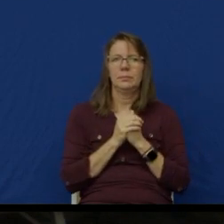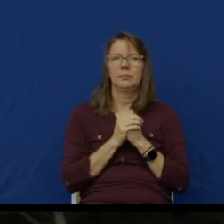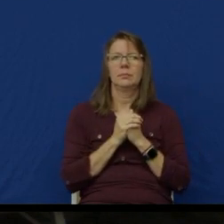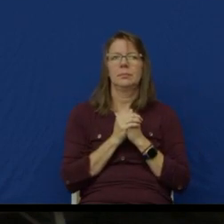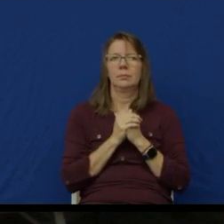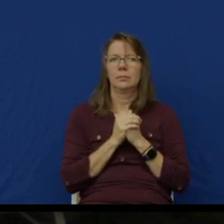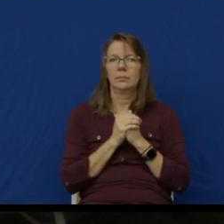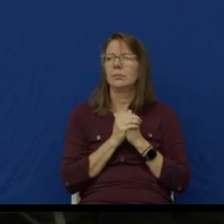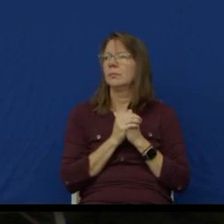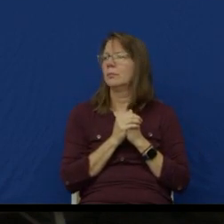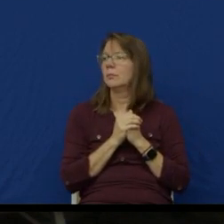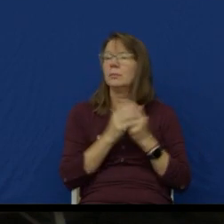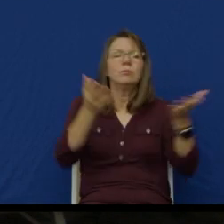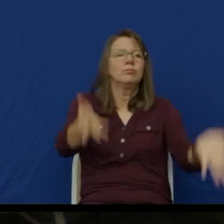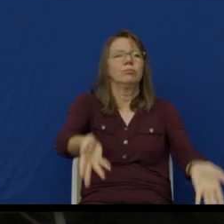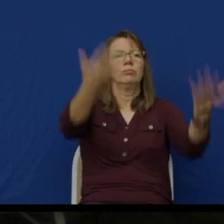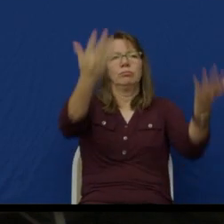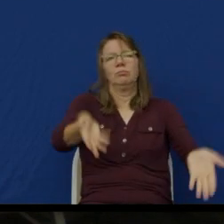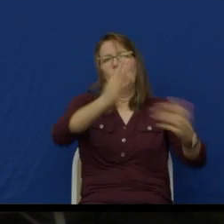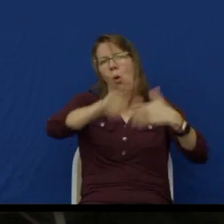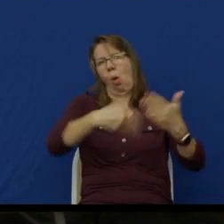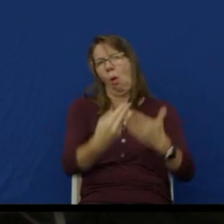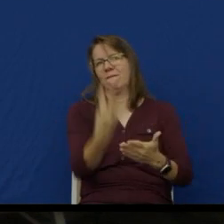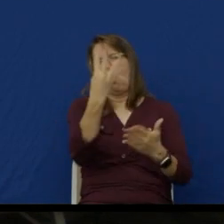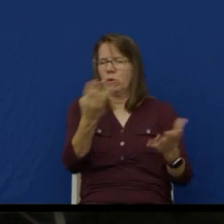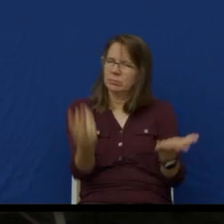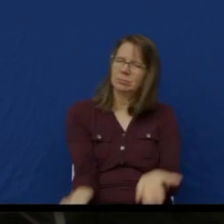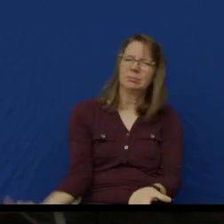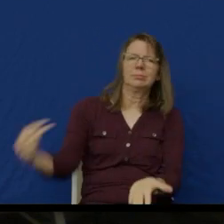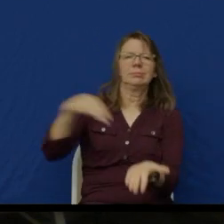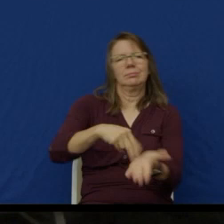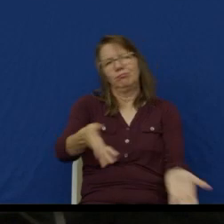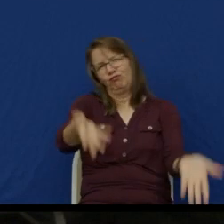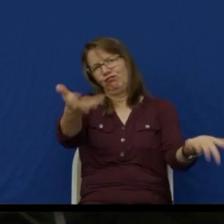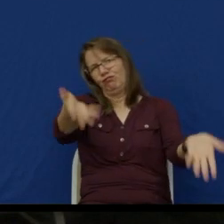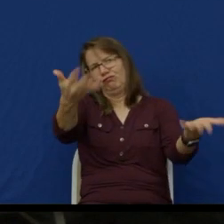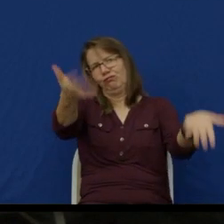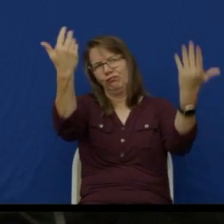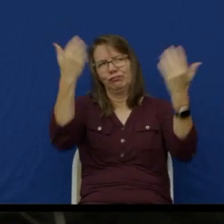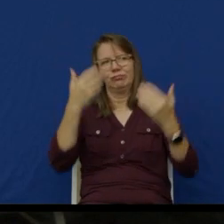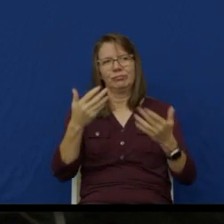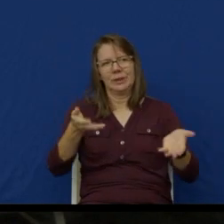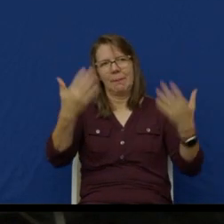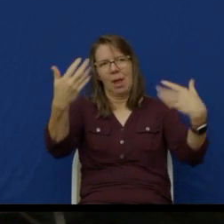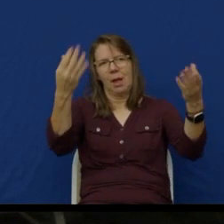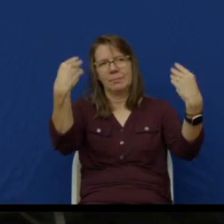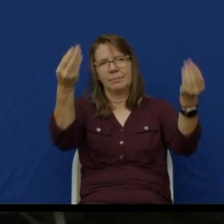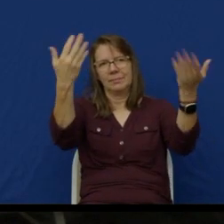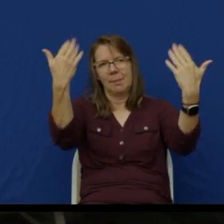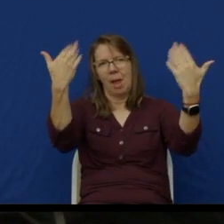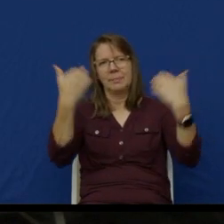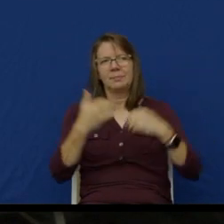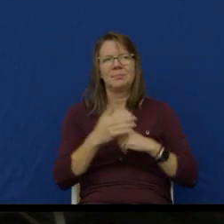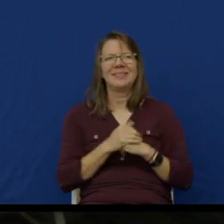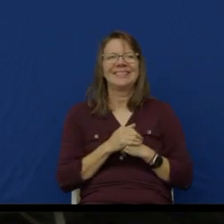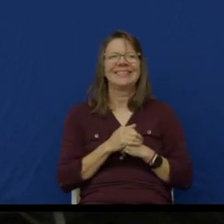Communications folks to stand up and awkwardly while we clap. There you go. Come on, come on.